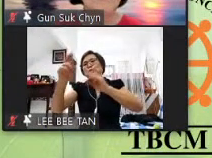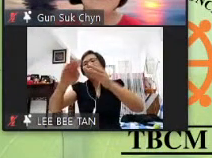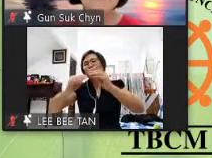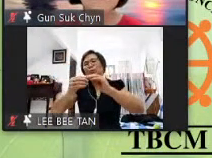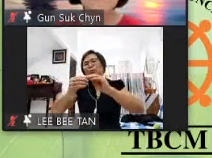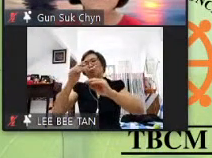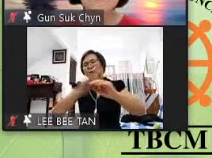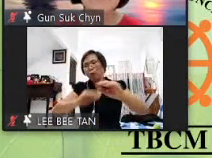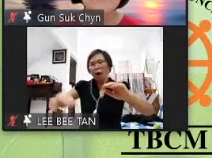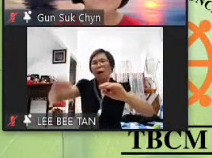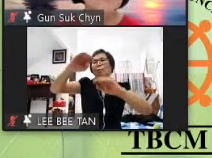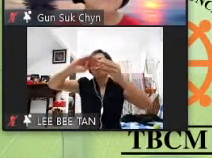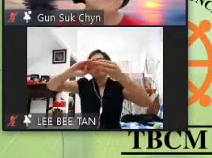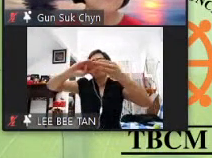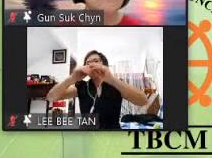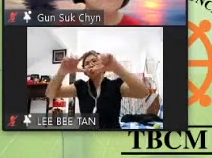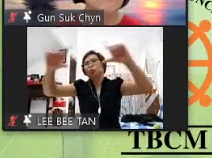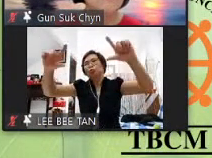to slide number 2.